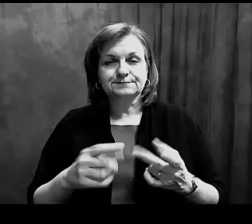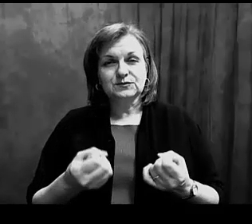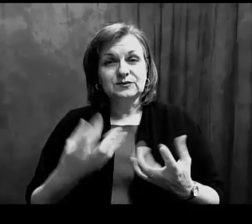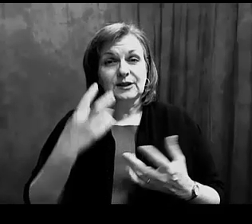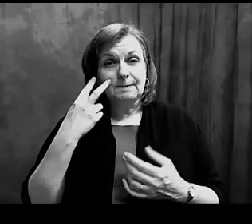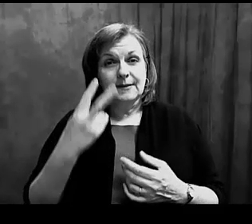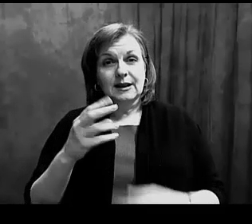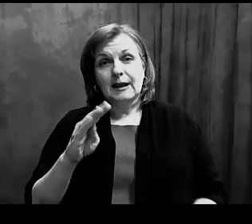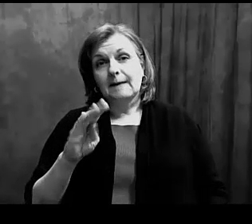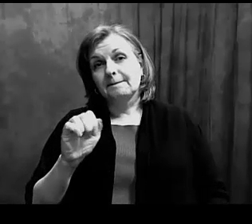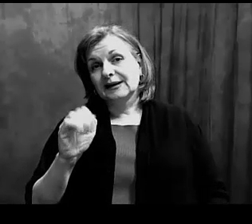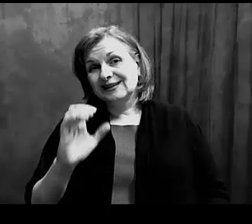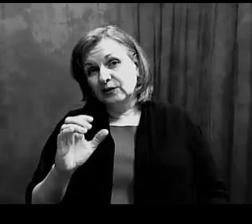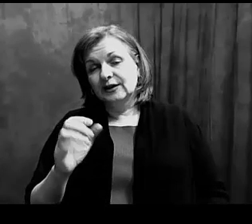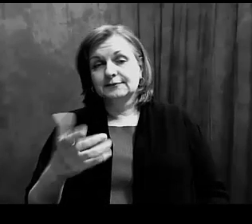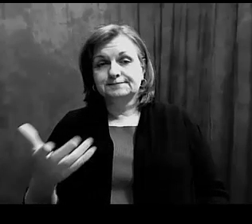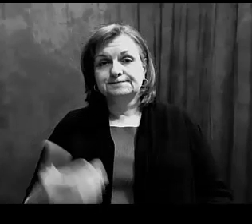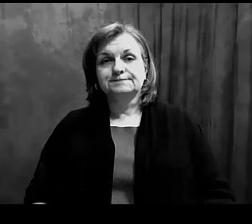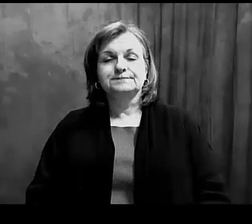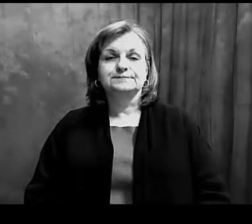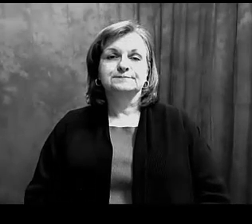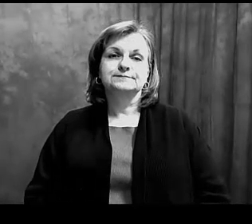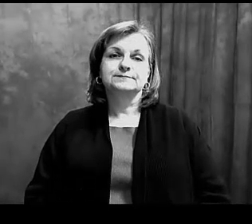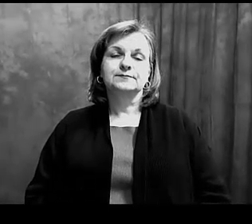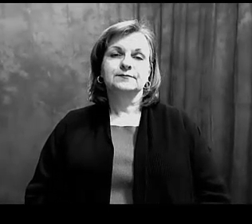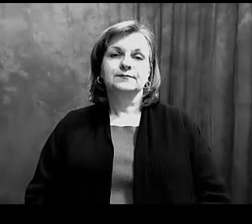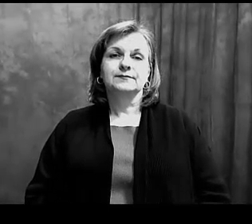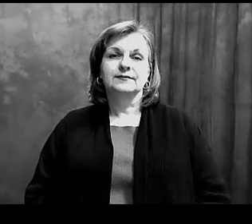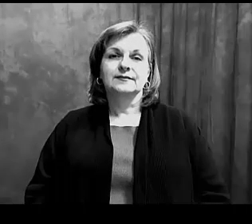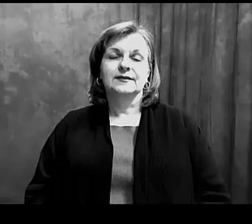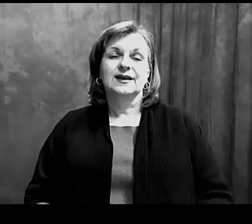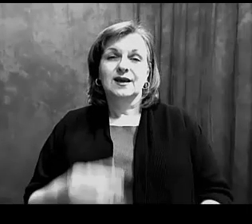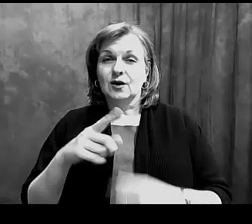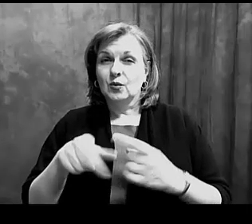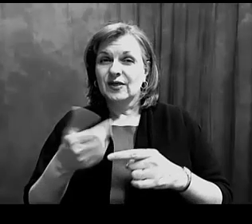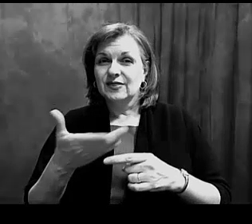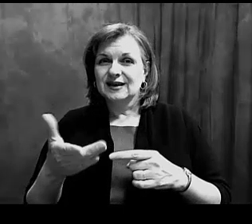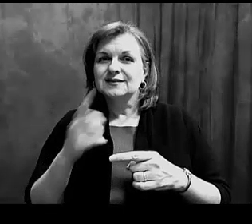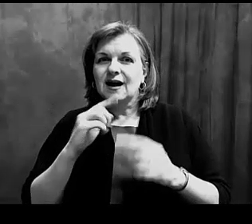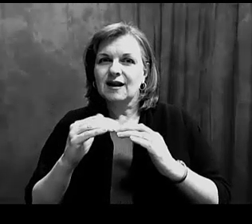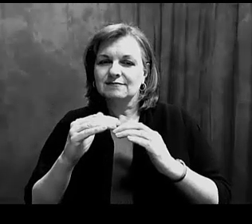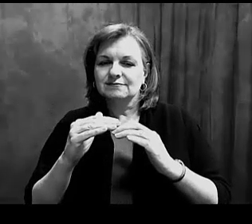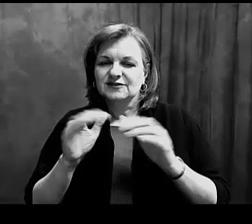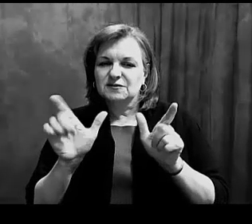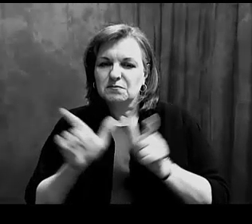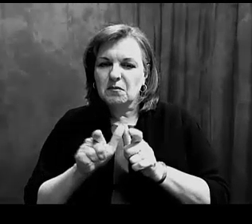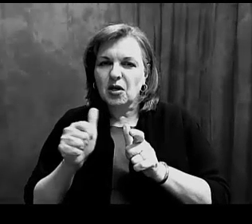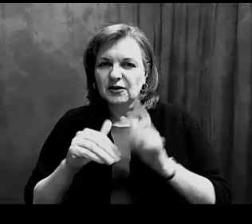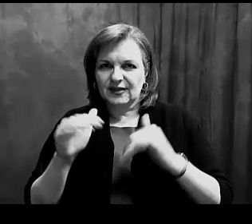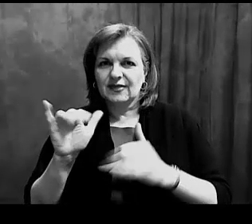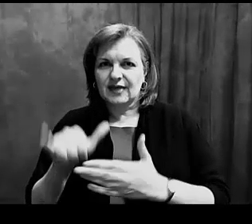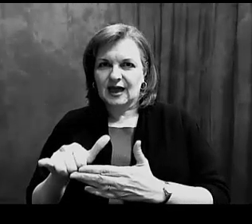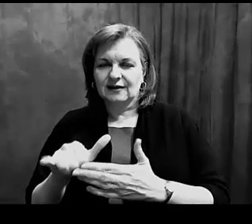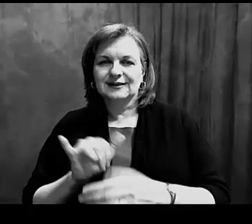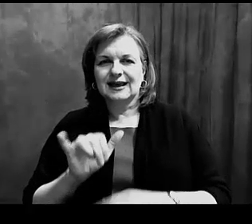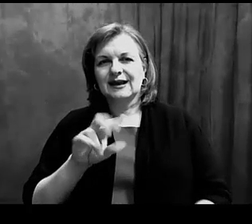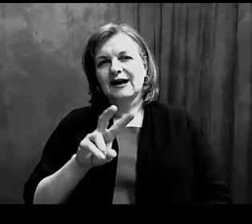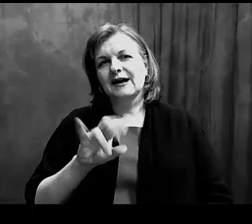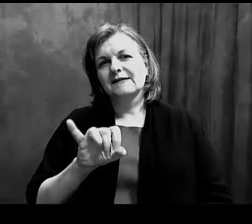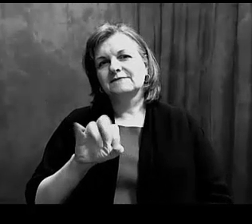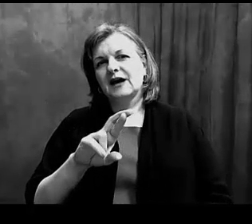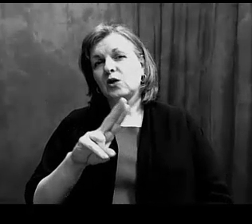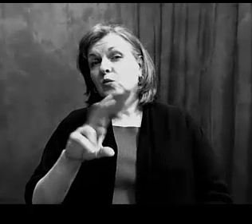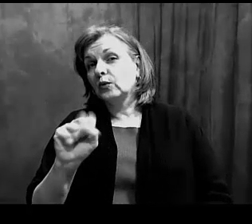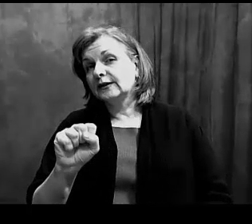can see many bacteria and so on. Now, when we start to get into smaller things like